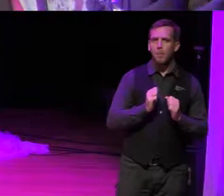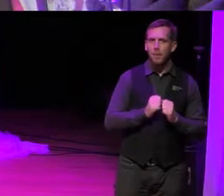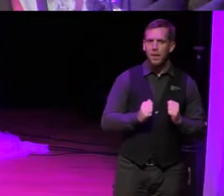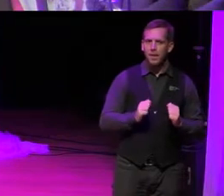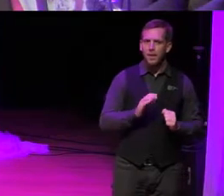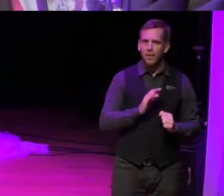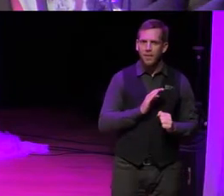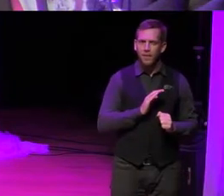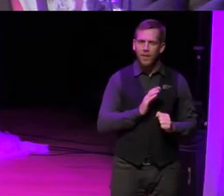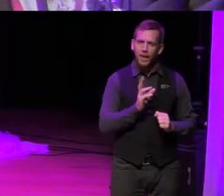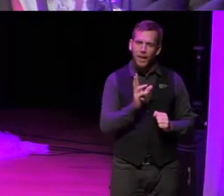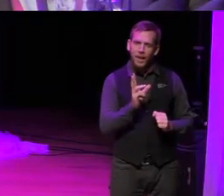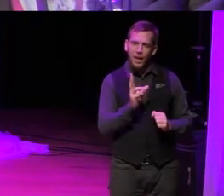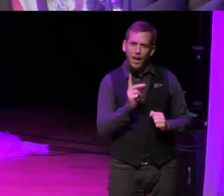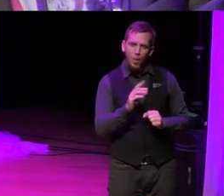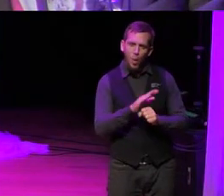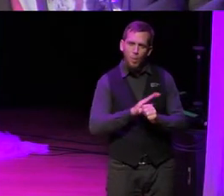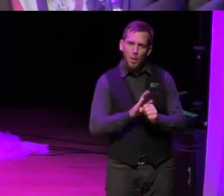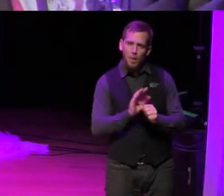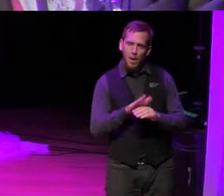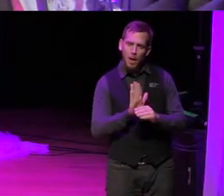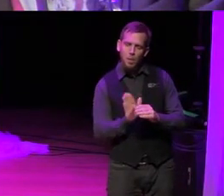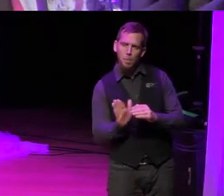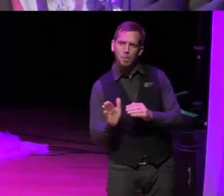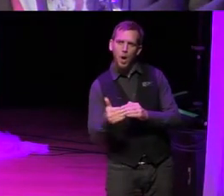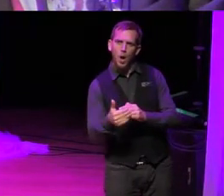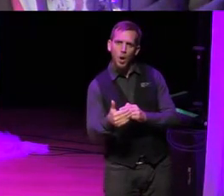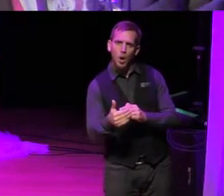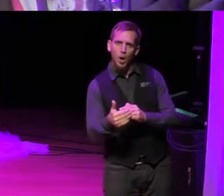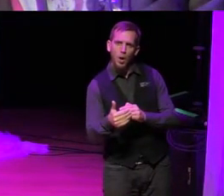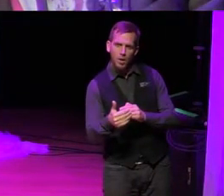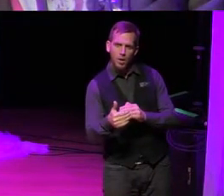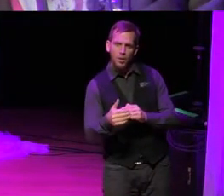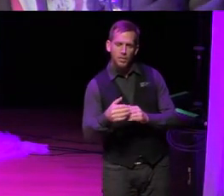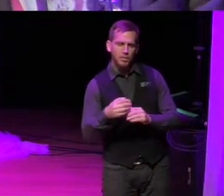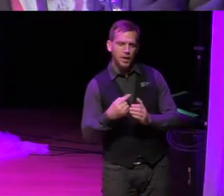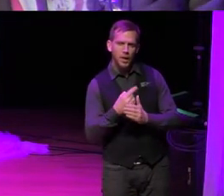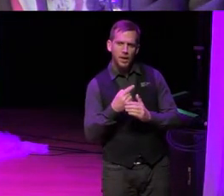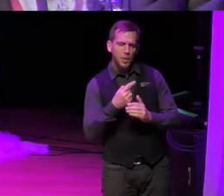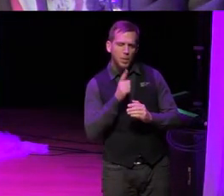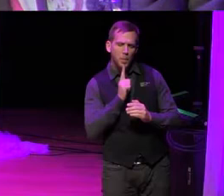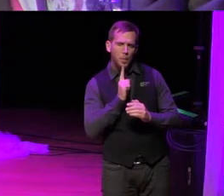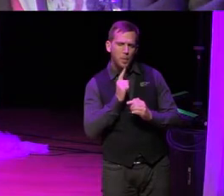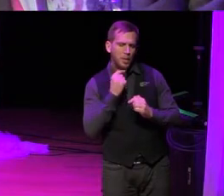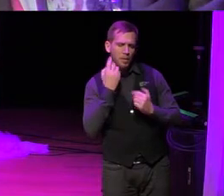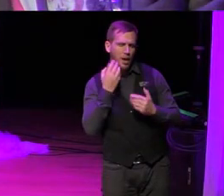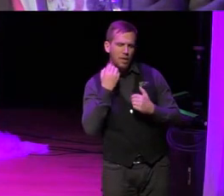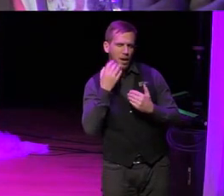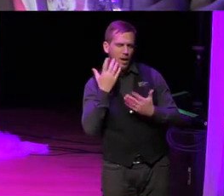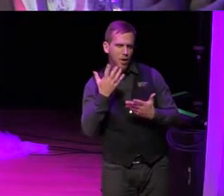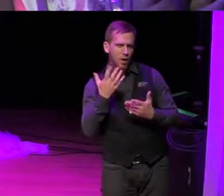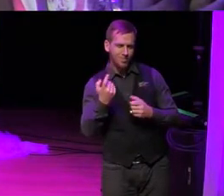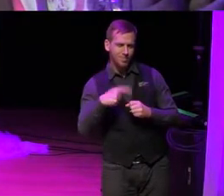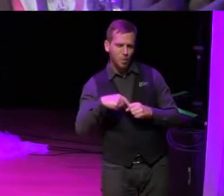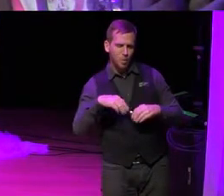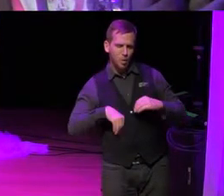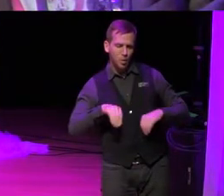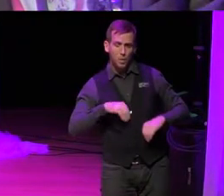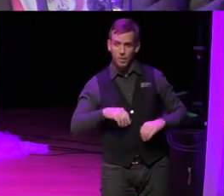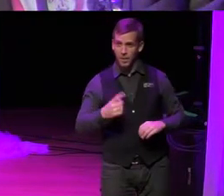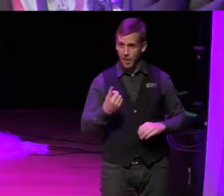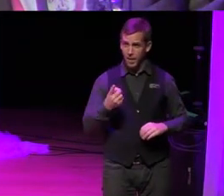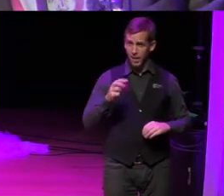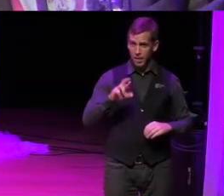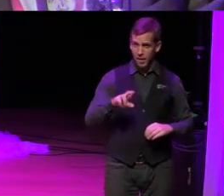insipid areas of corruption that happen every day. And the ones that I've come across in my career